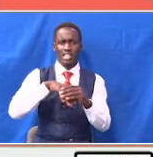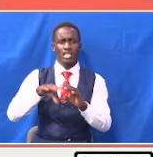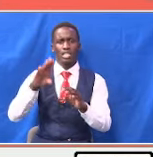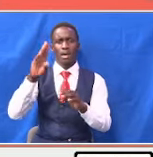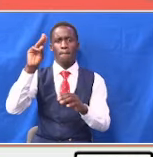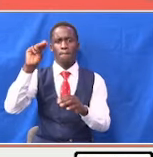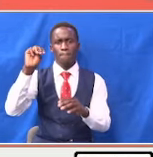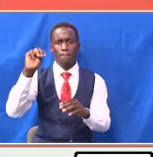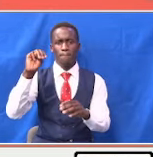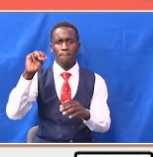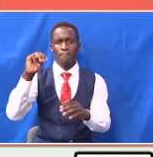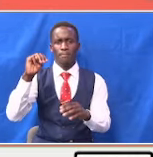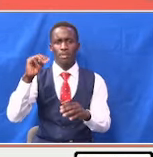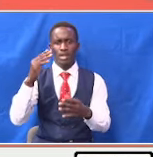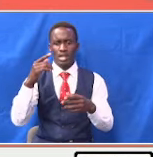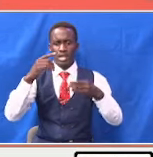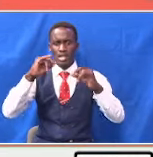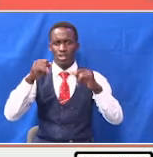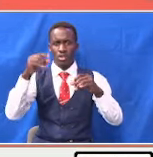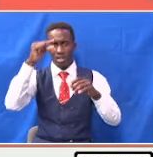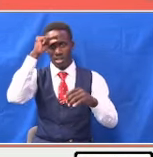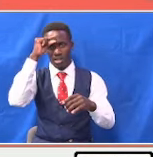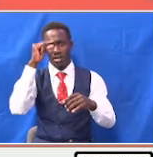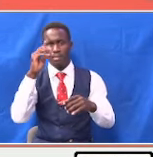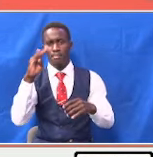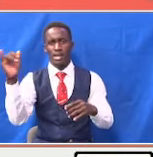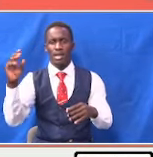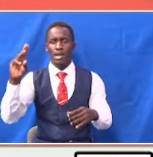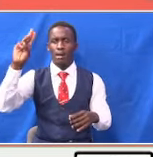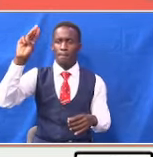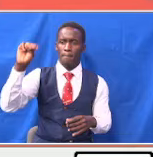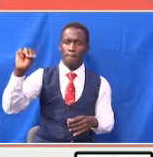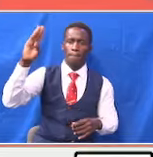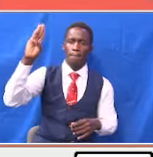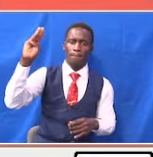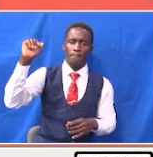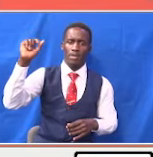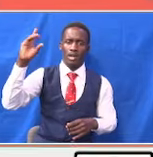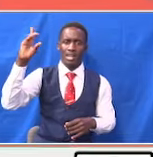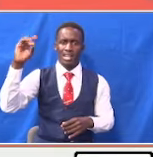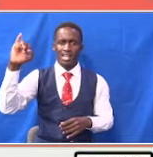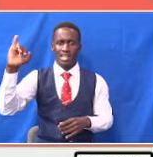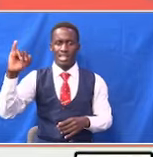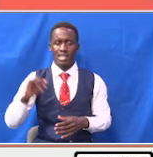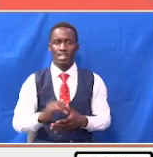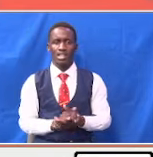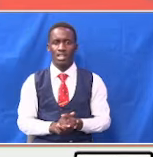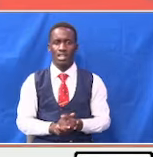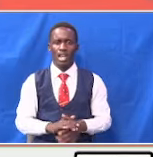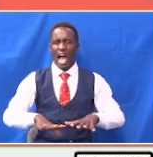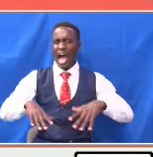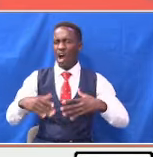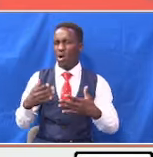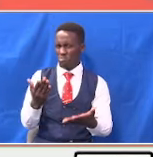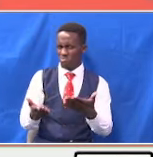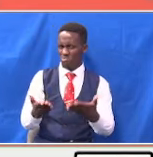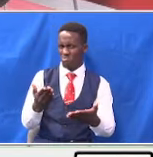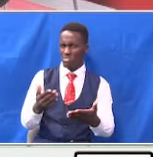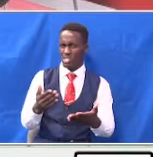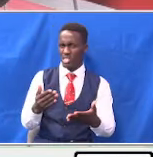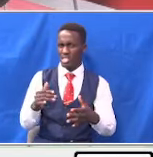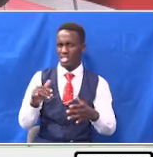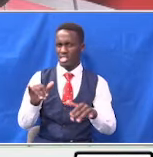Honorable Mbadi, which I highly doubt. Is it really 2 billion? How come it is static? All right.